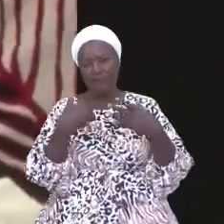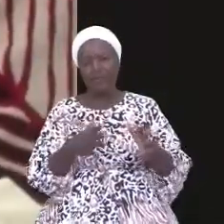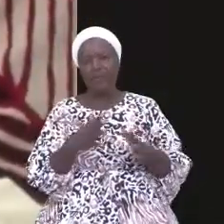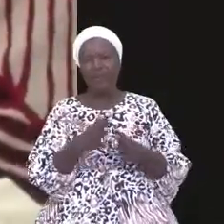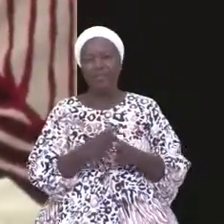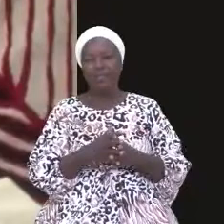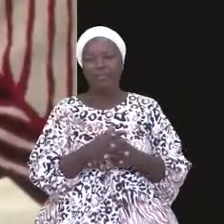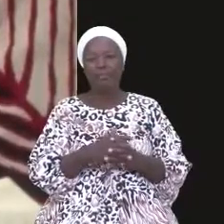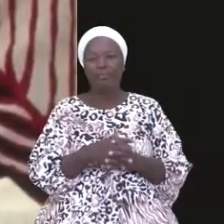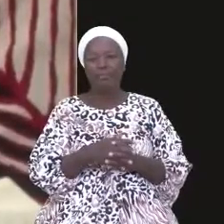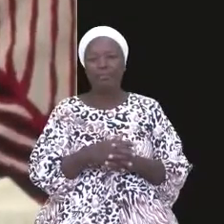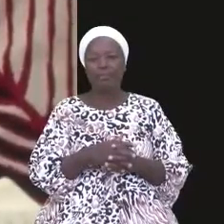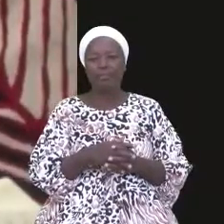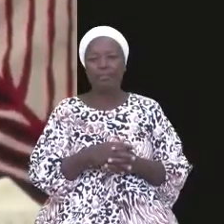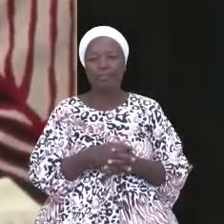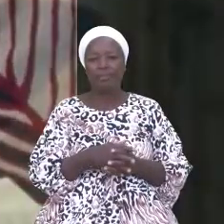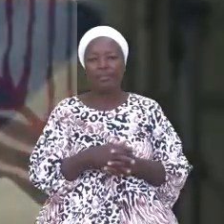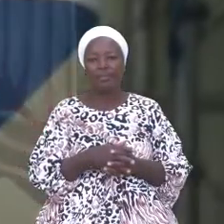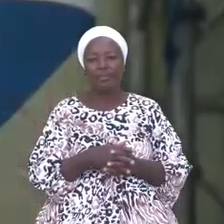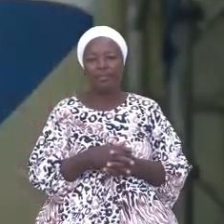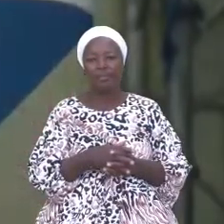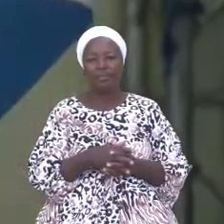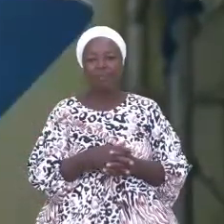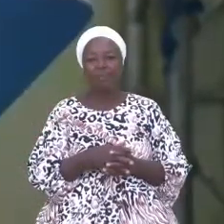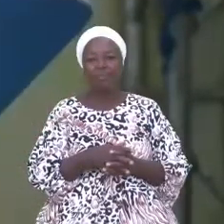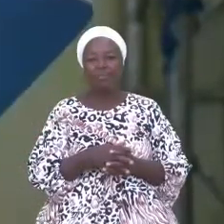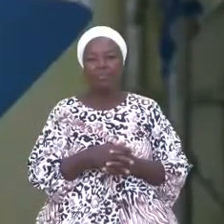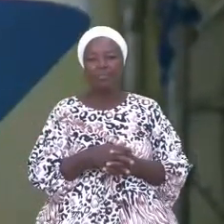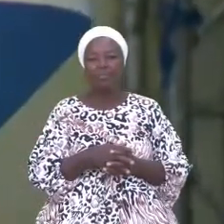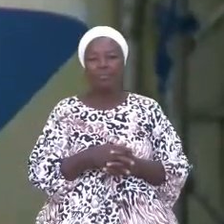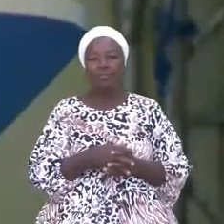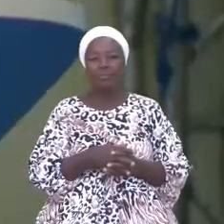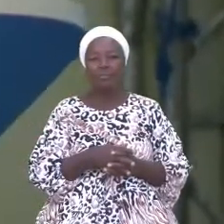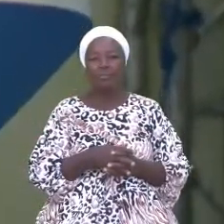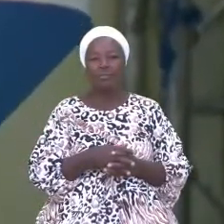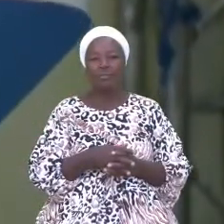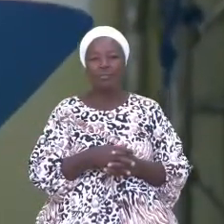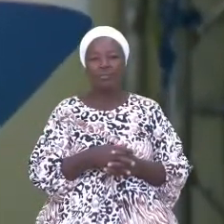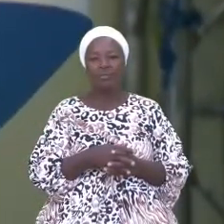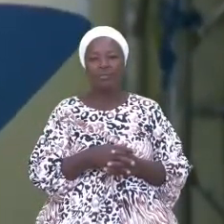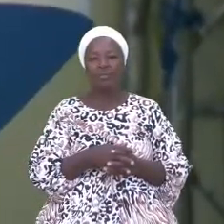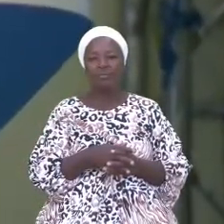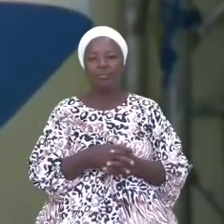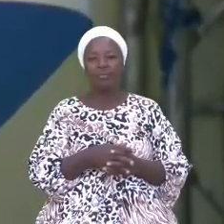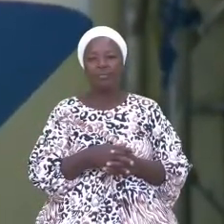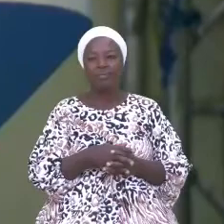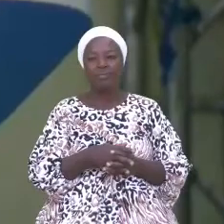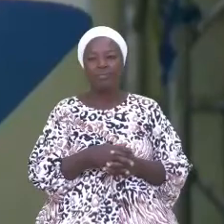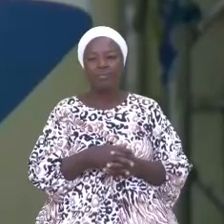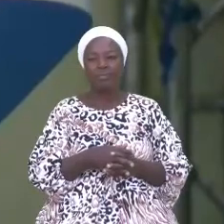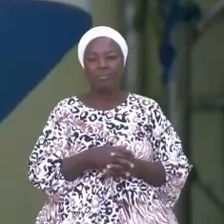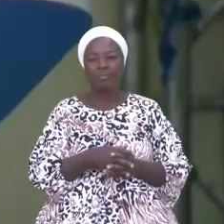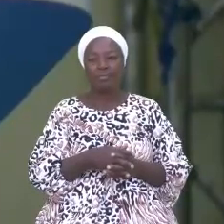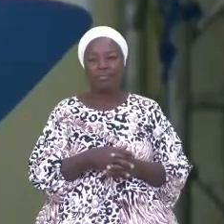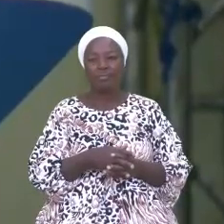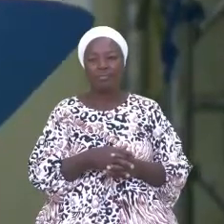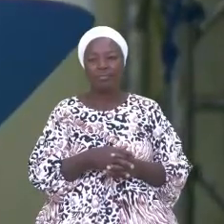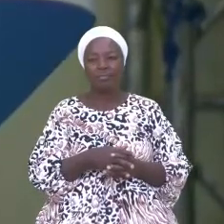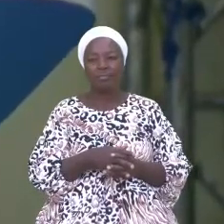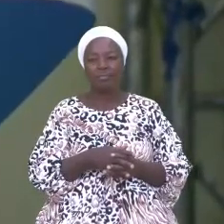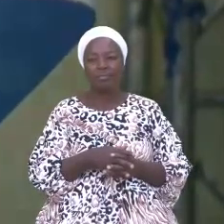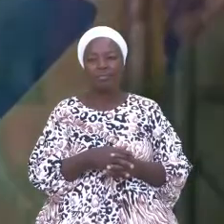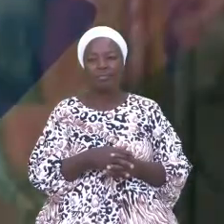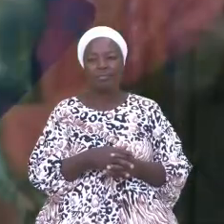By my left hand, they have waved the flags out of our center. You are outside there